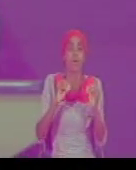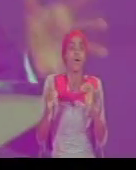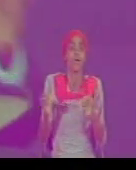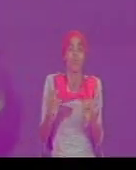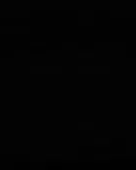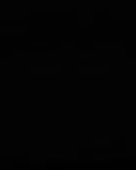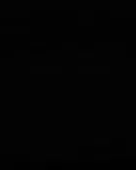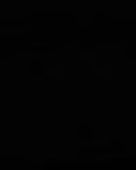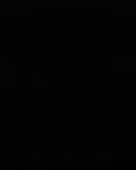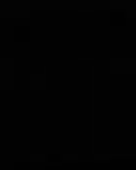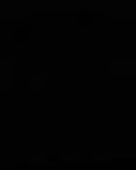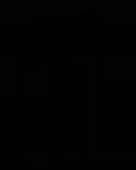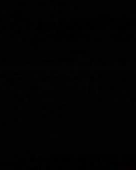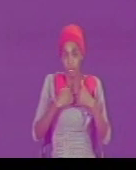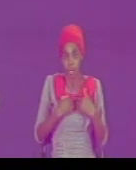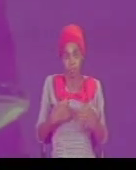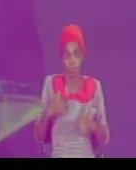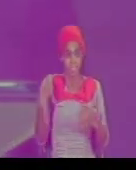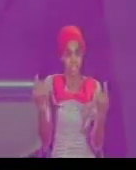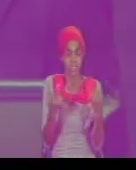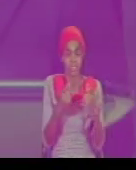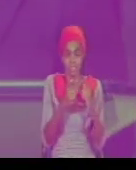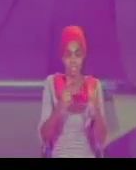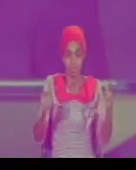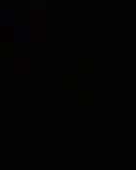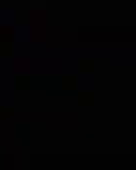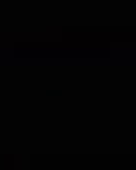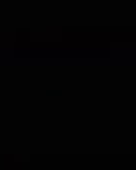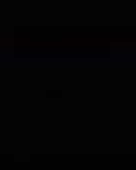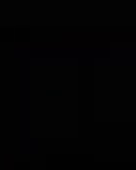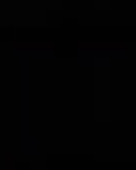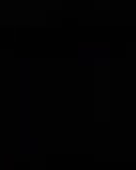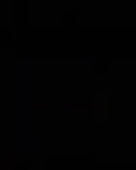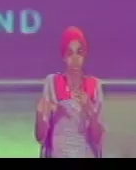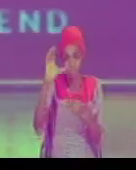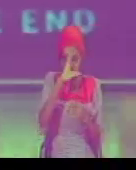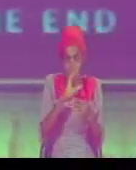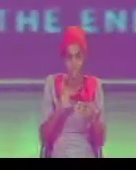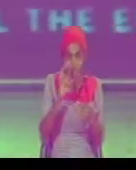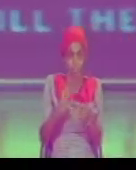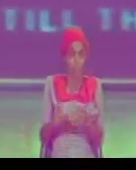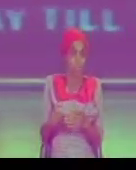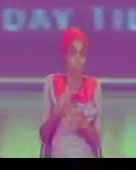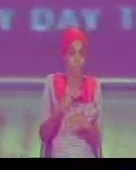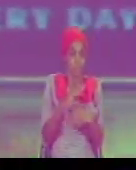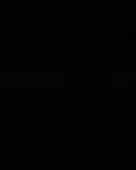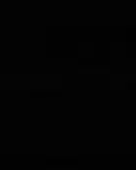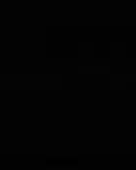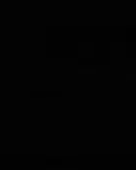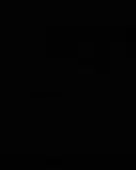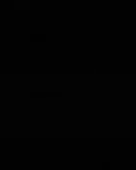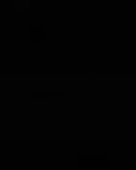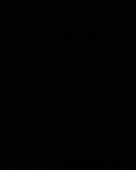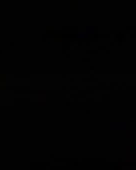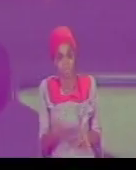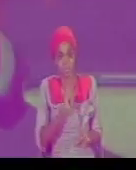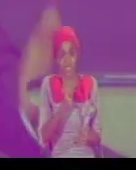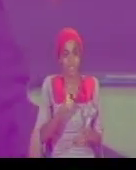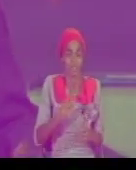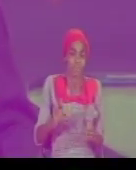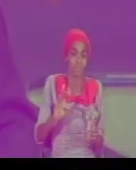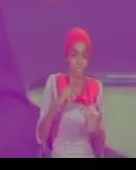sinned a great sin. Check up. In all those places where the attention is only dancing, dancing, with